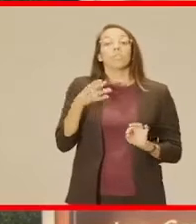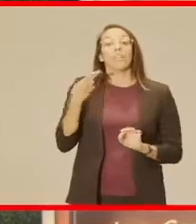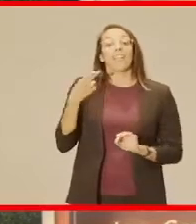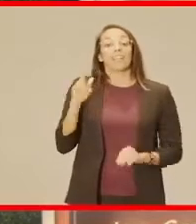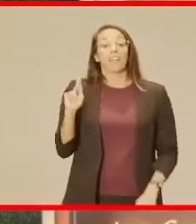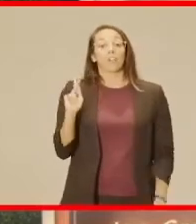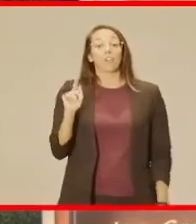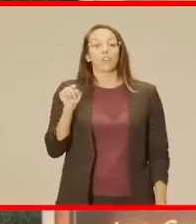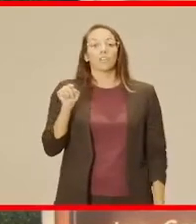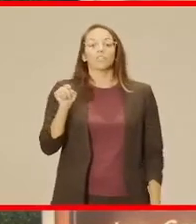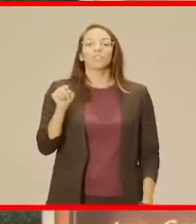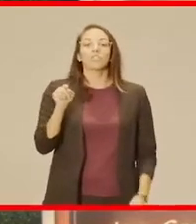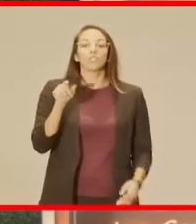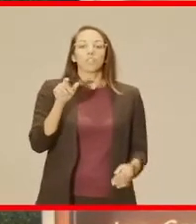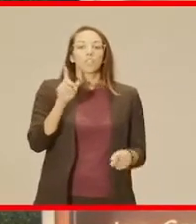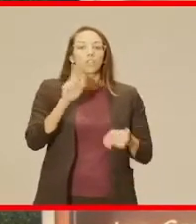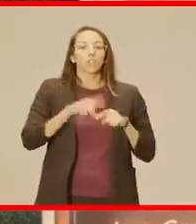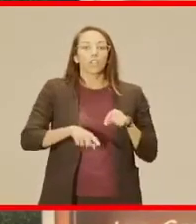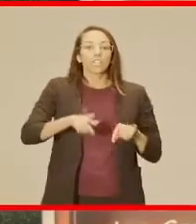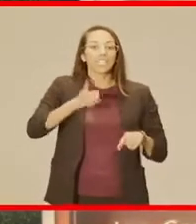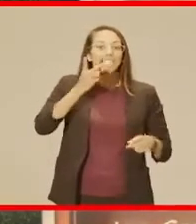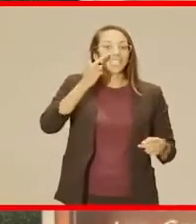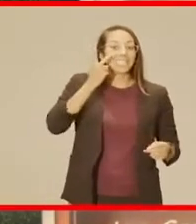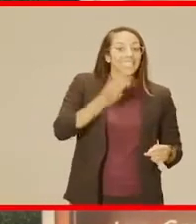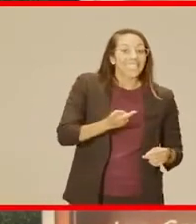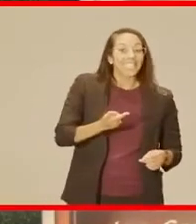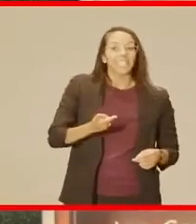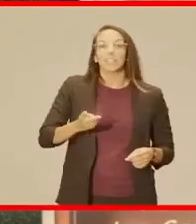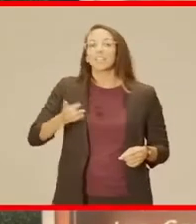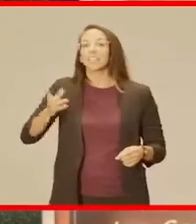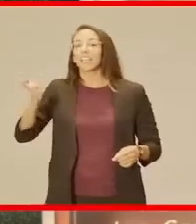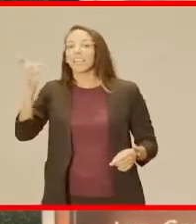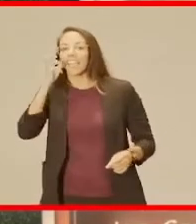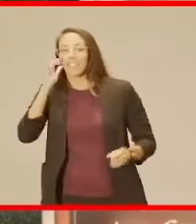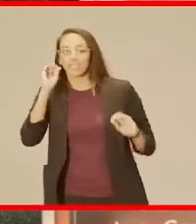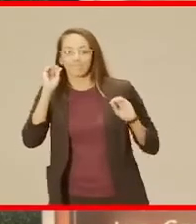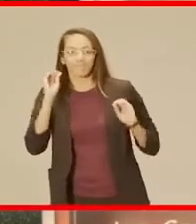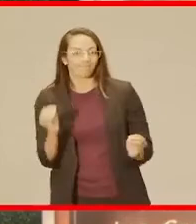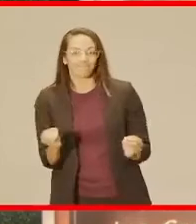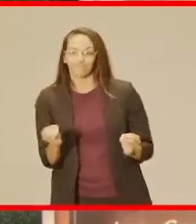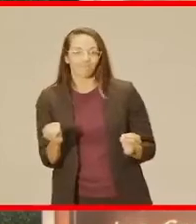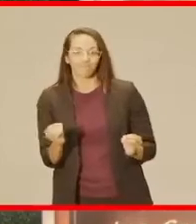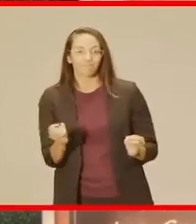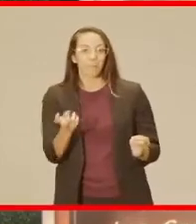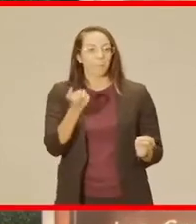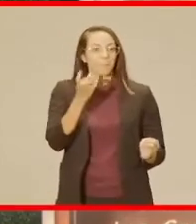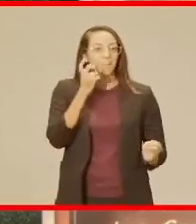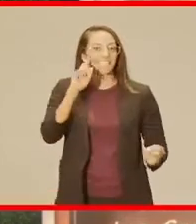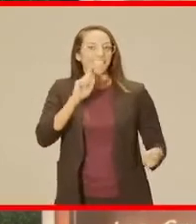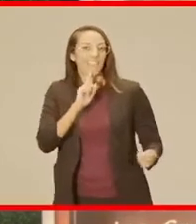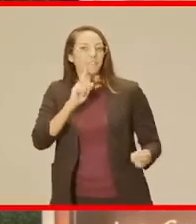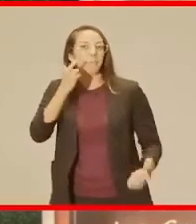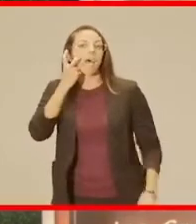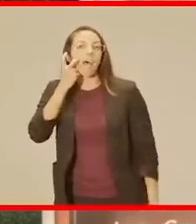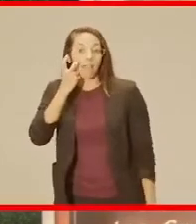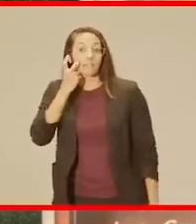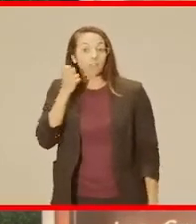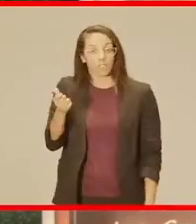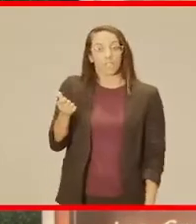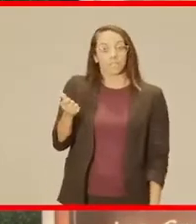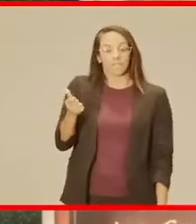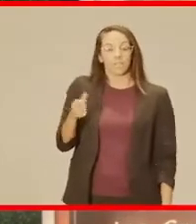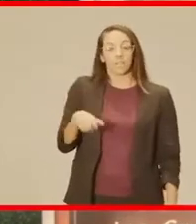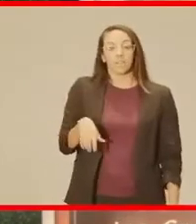was not able to see or hear. And what makes that so disabling is that we live in a